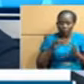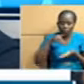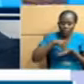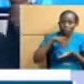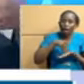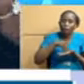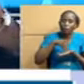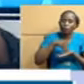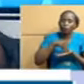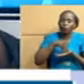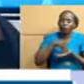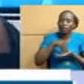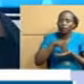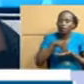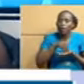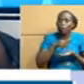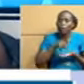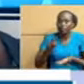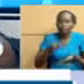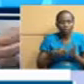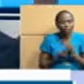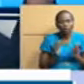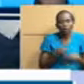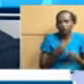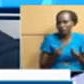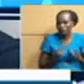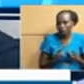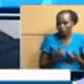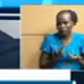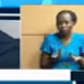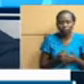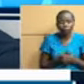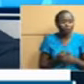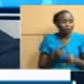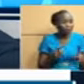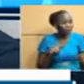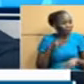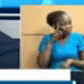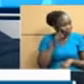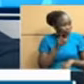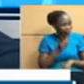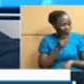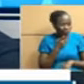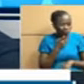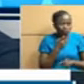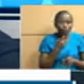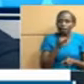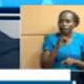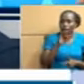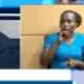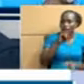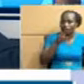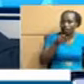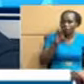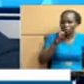law, you cannot start saying our law is adequate. But I also spoke to the issue of the informal sector, for example.